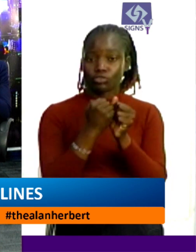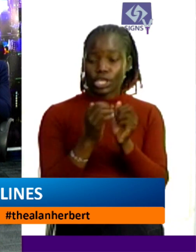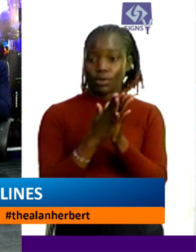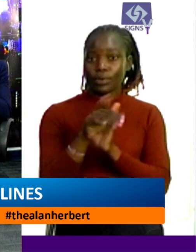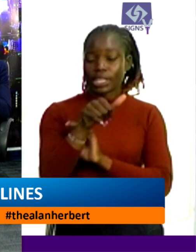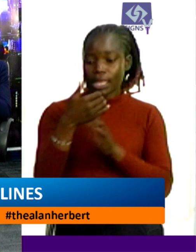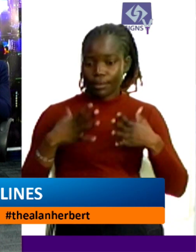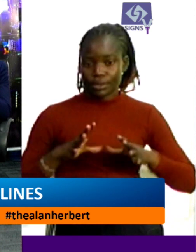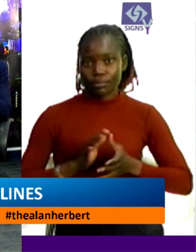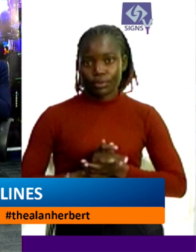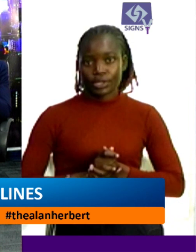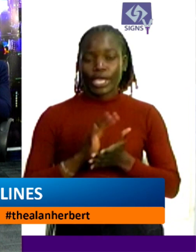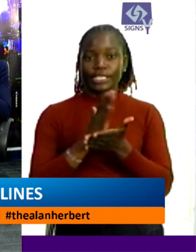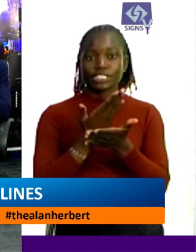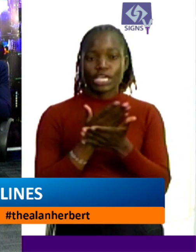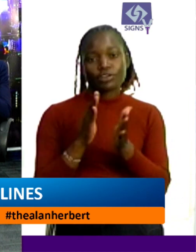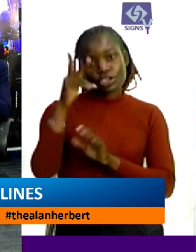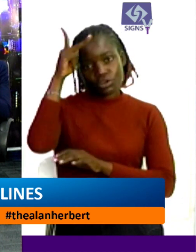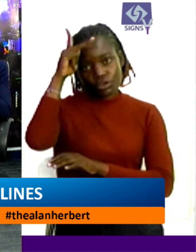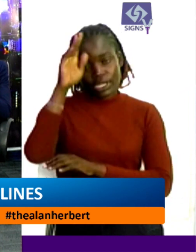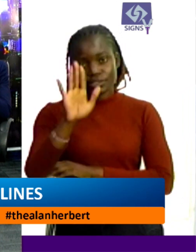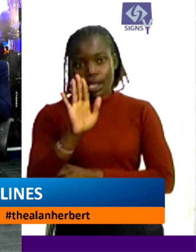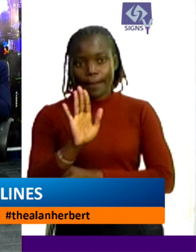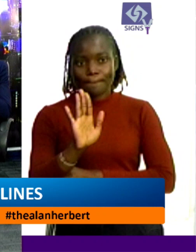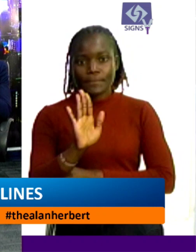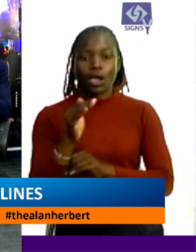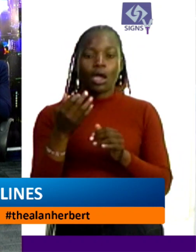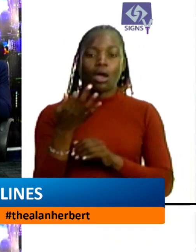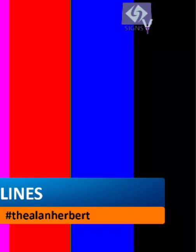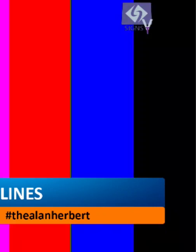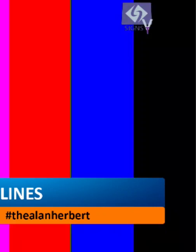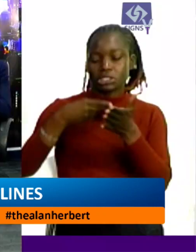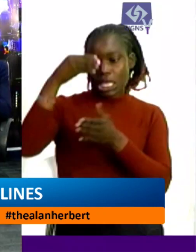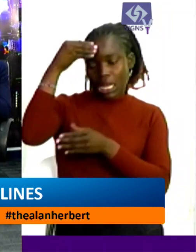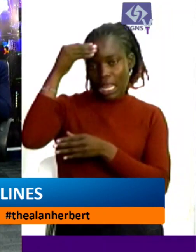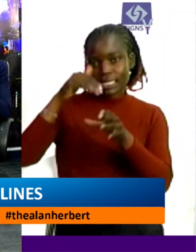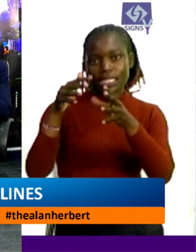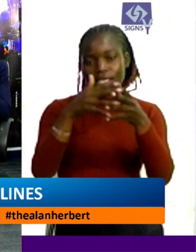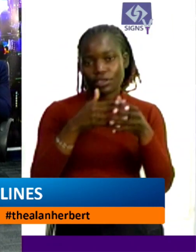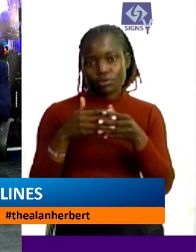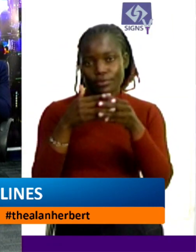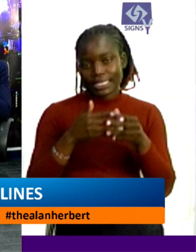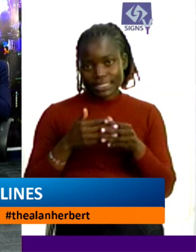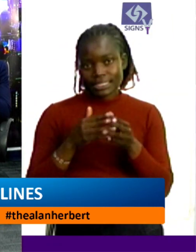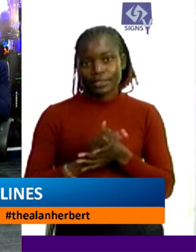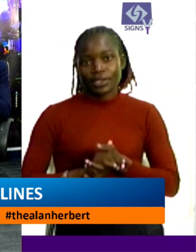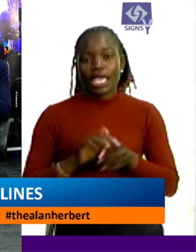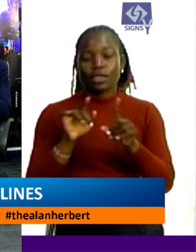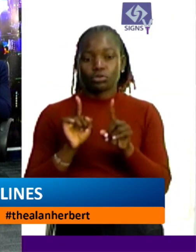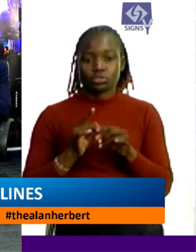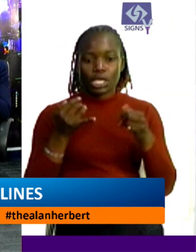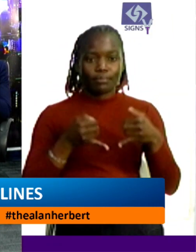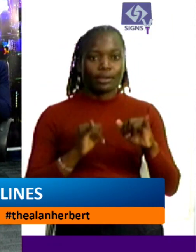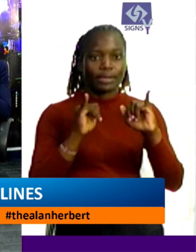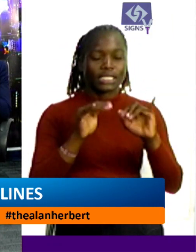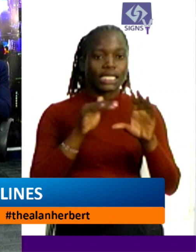others in sharing their knowledge of what they learned while they are in the US, at the same time actually implementing